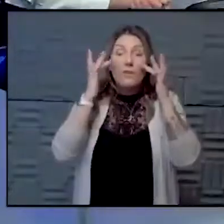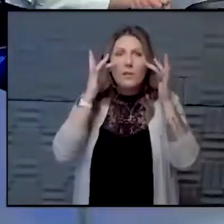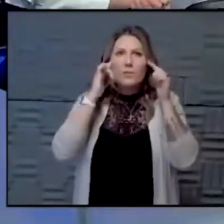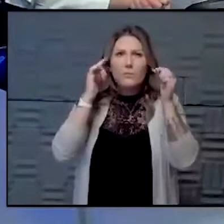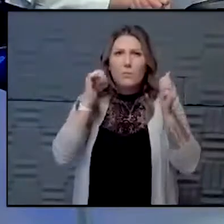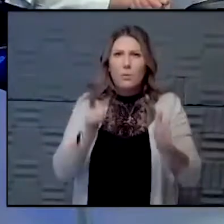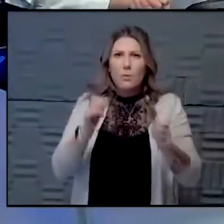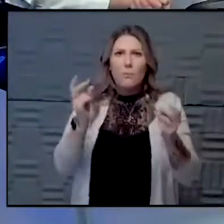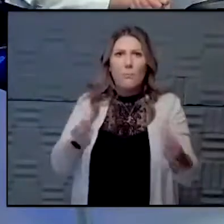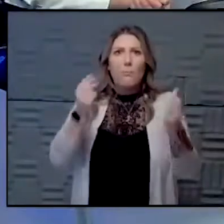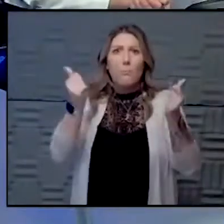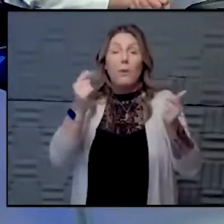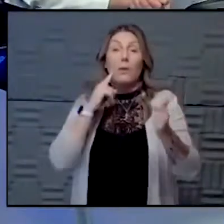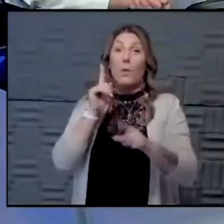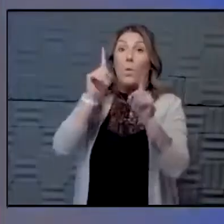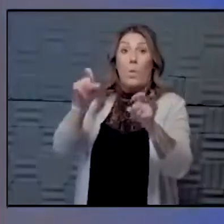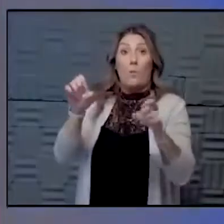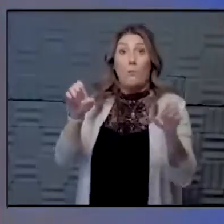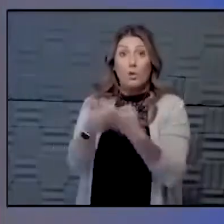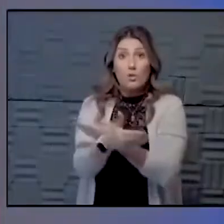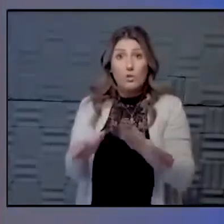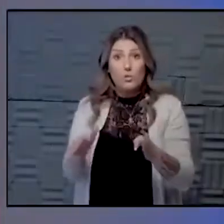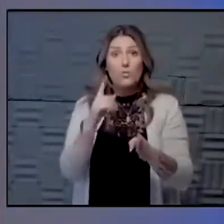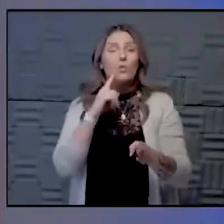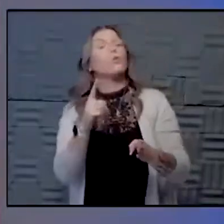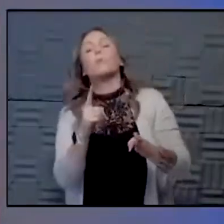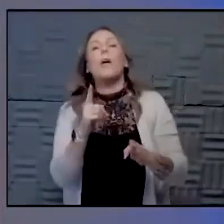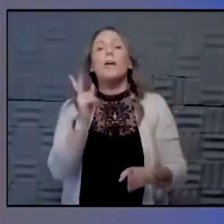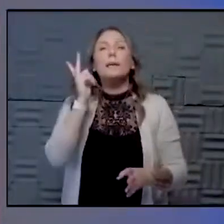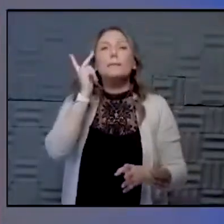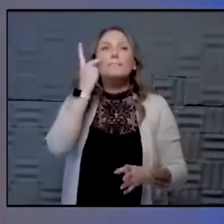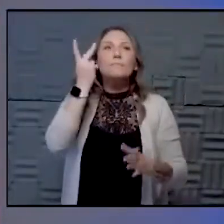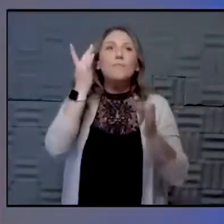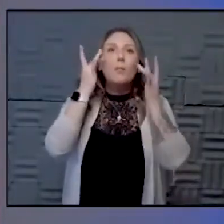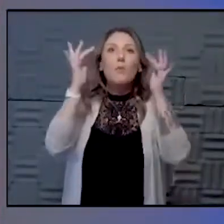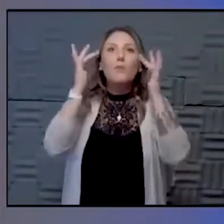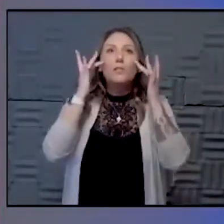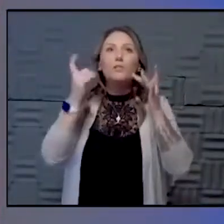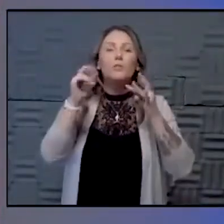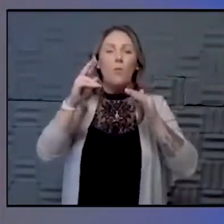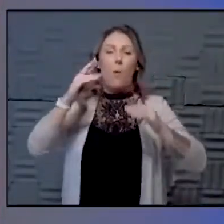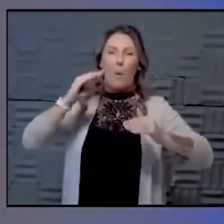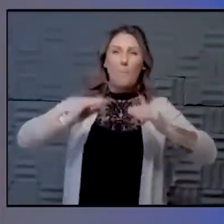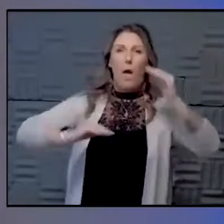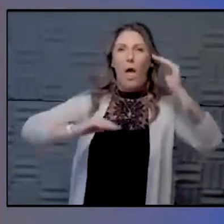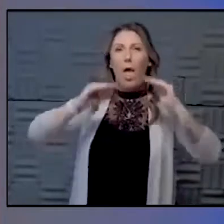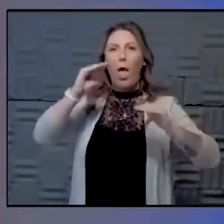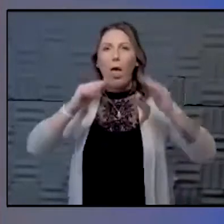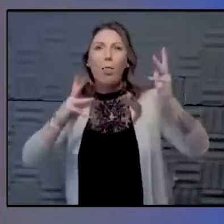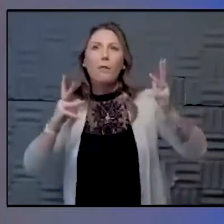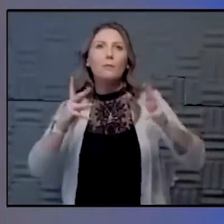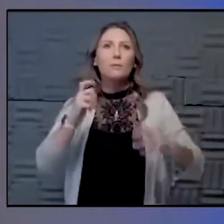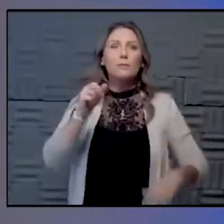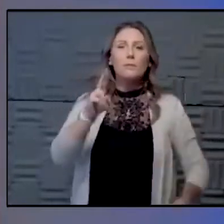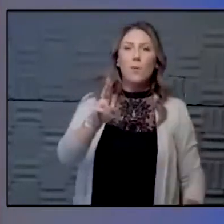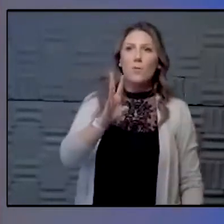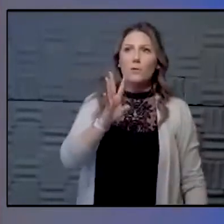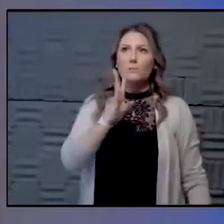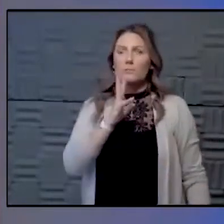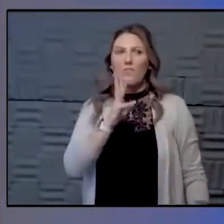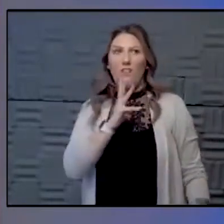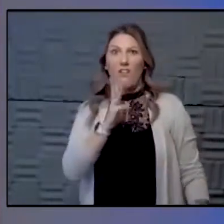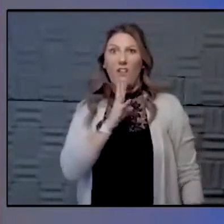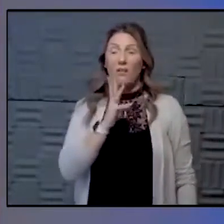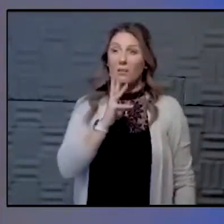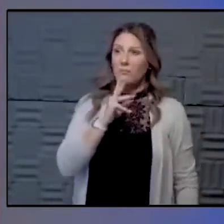symptoms are obvious and some are a little more difficult to pick up on, like double vision or loss of balance, sudden onset of talking. Sometimes people might not